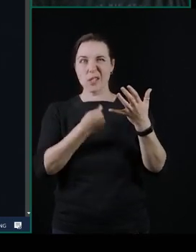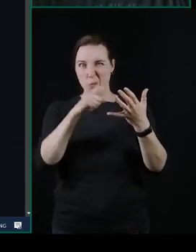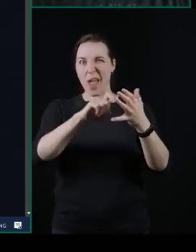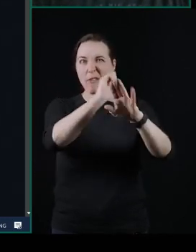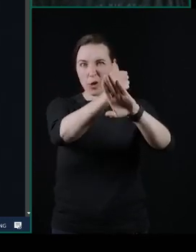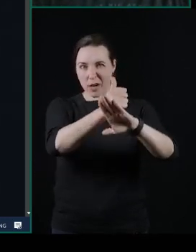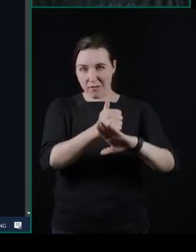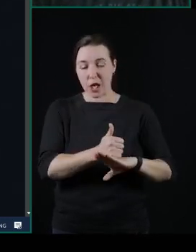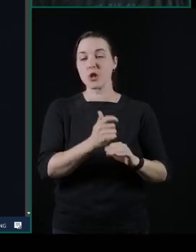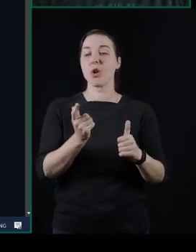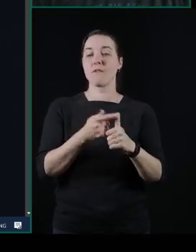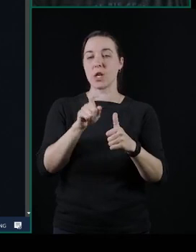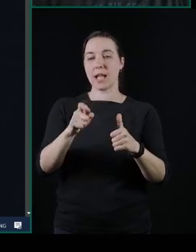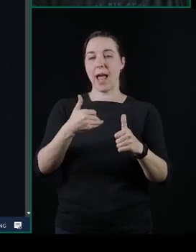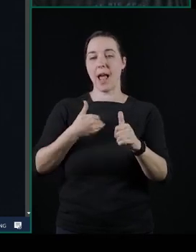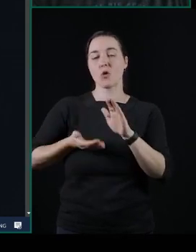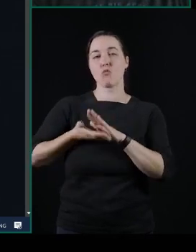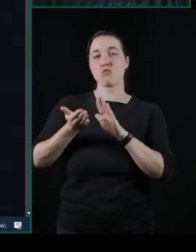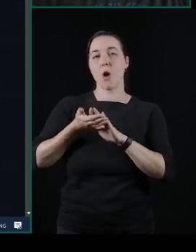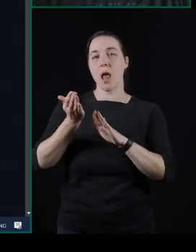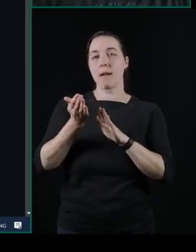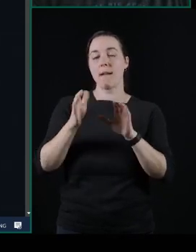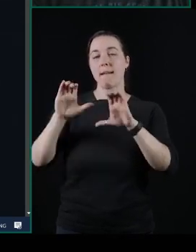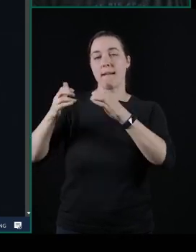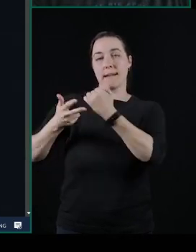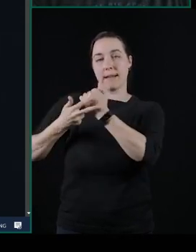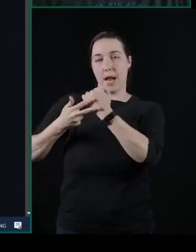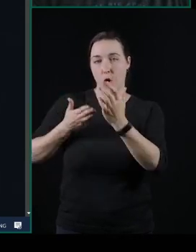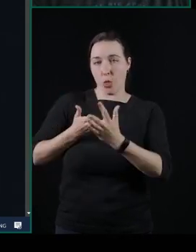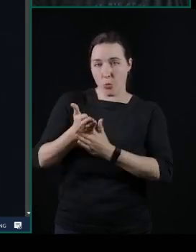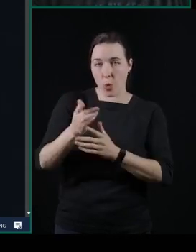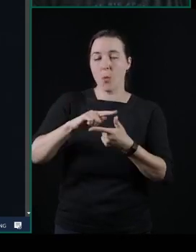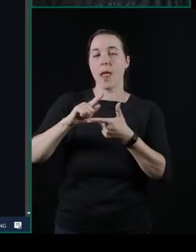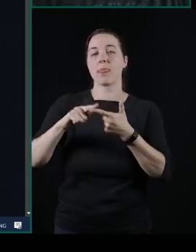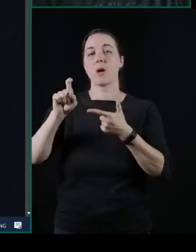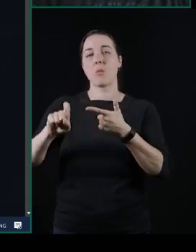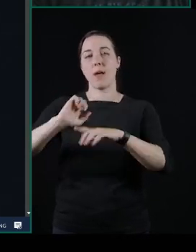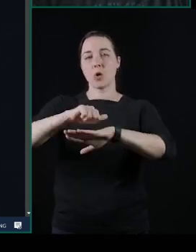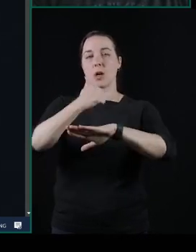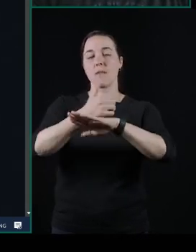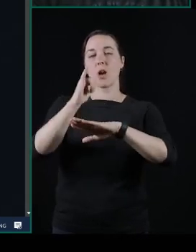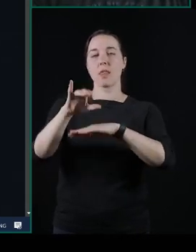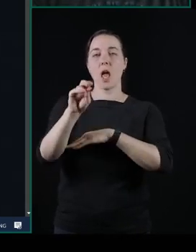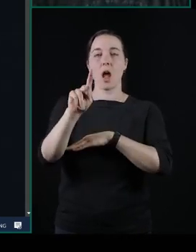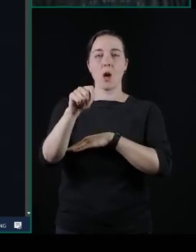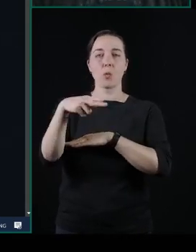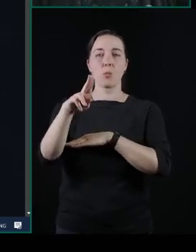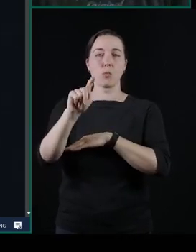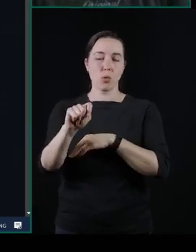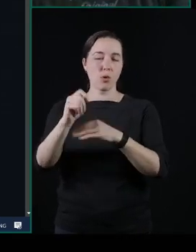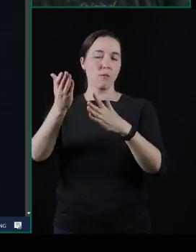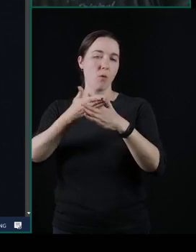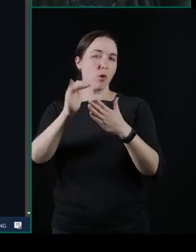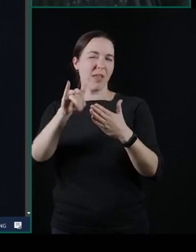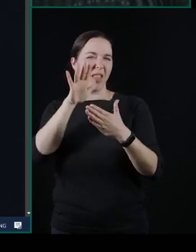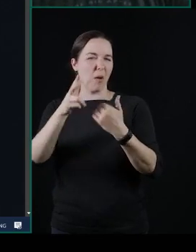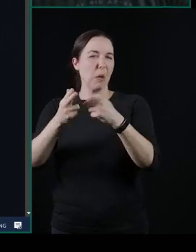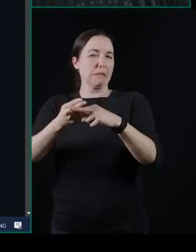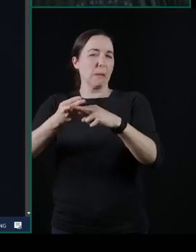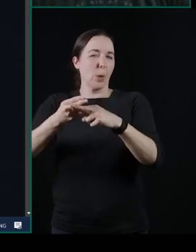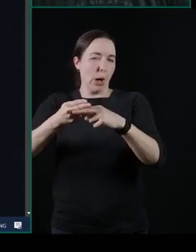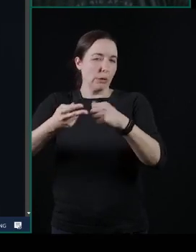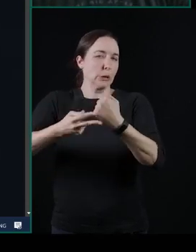we need to configure. First of all, we need to have run container true. Then we need to configure the output folder, which will temporarily